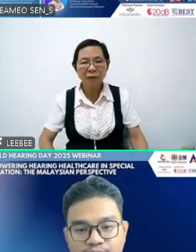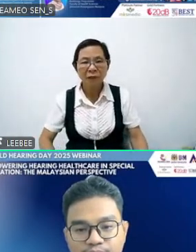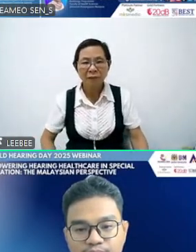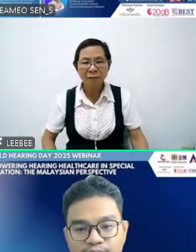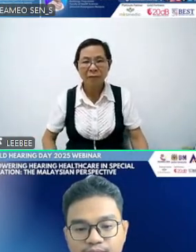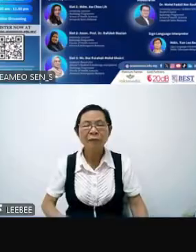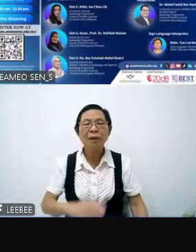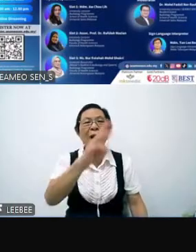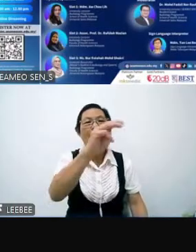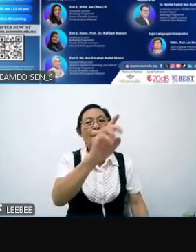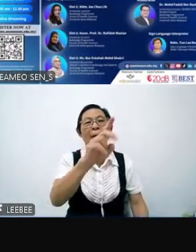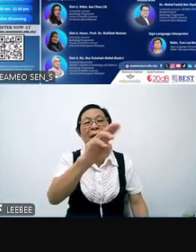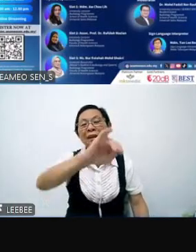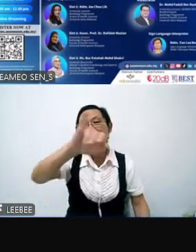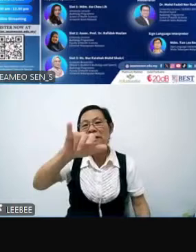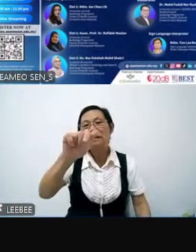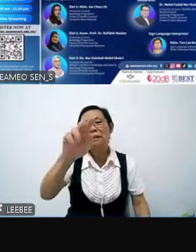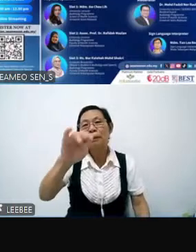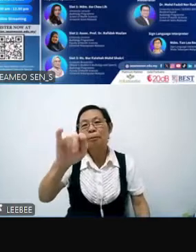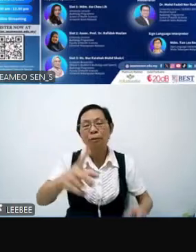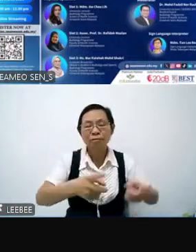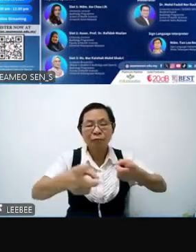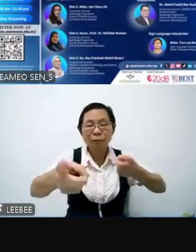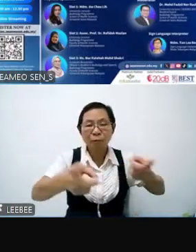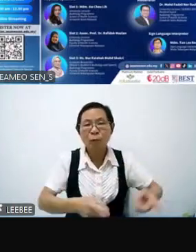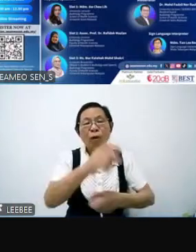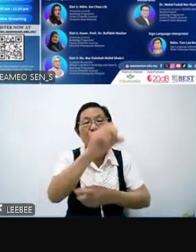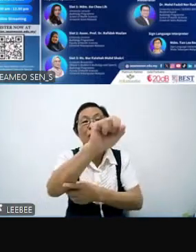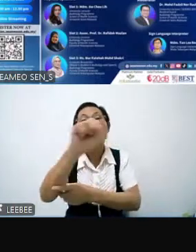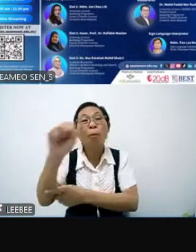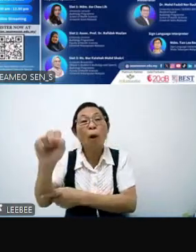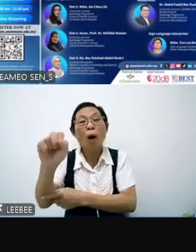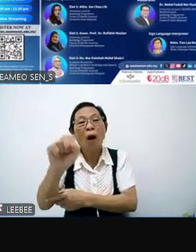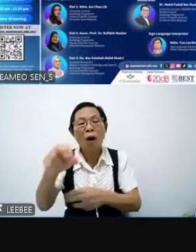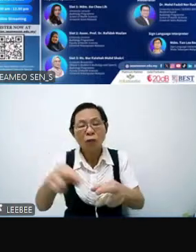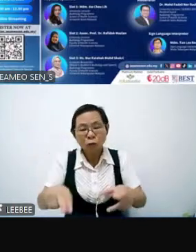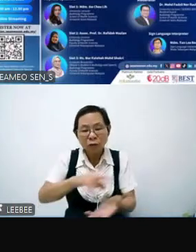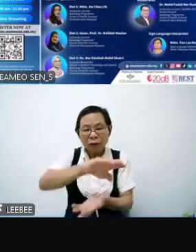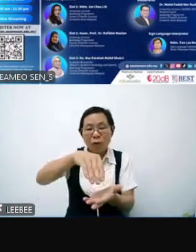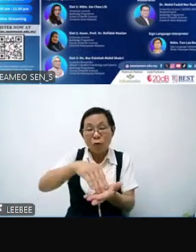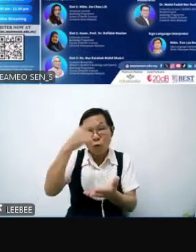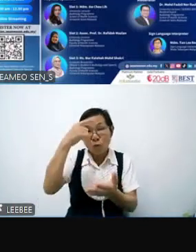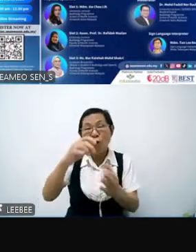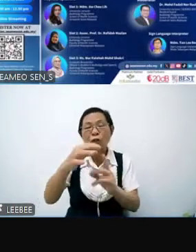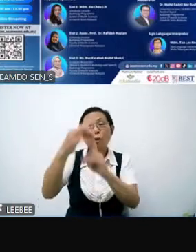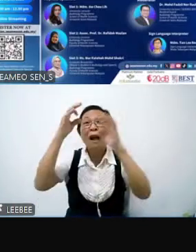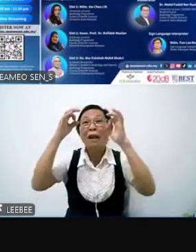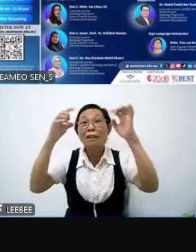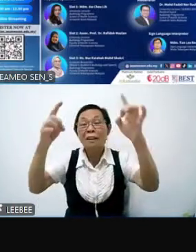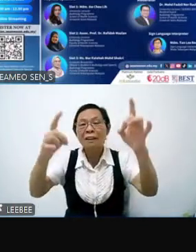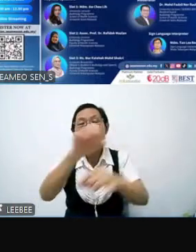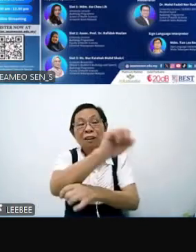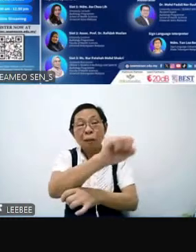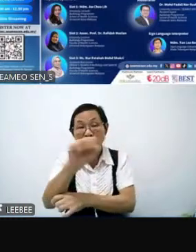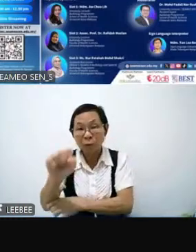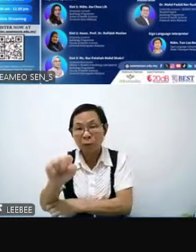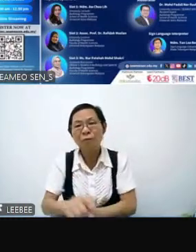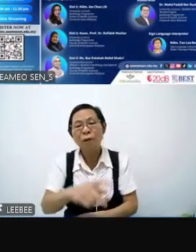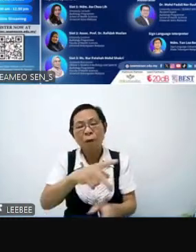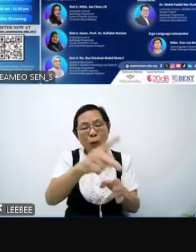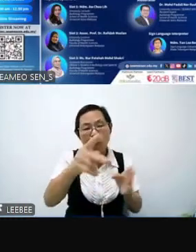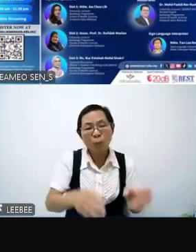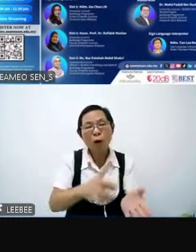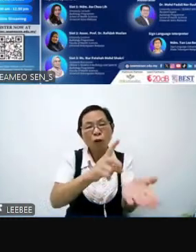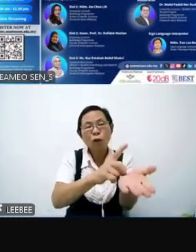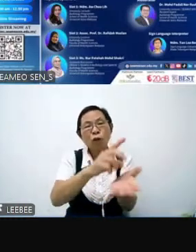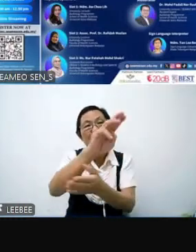Madam Jamila Kadir, Director, SEAMEO Regional Centre for Special Education Needs, SEAMEO SEN, Professor Dr. Muhammad